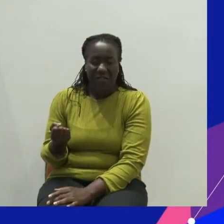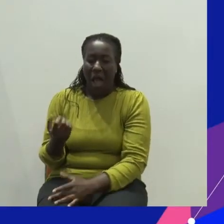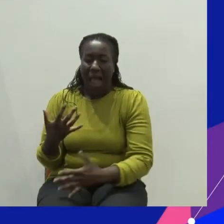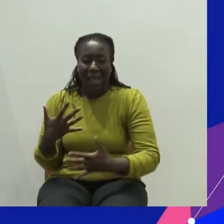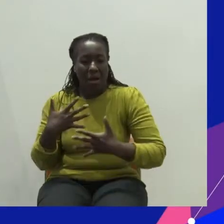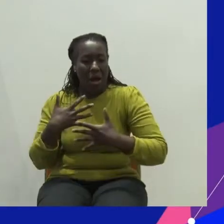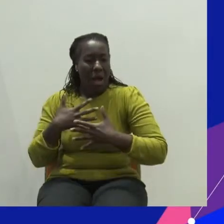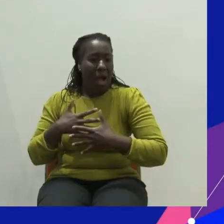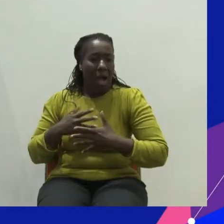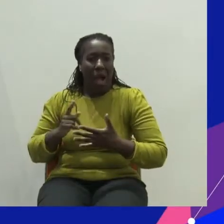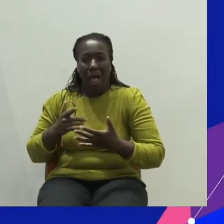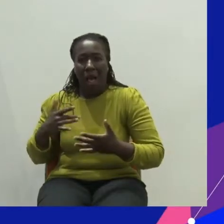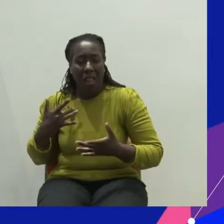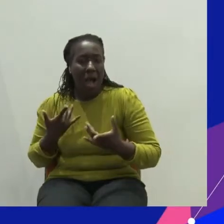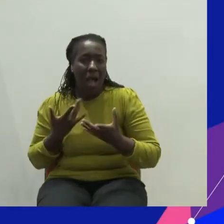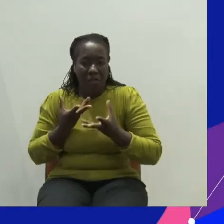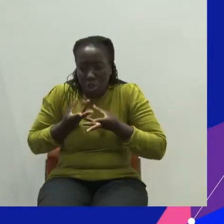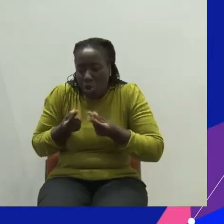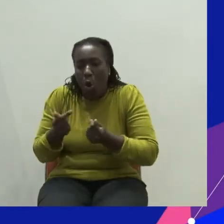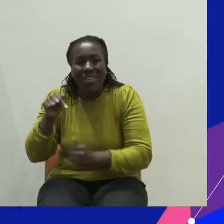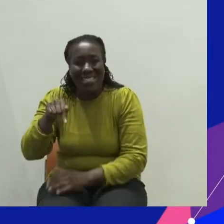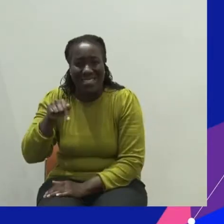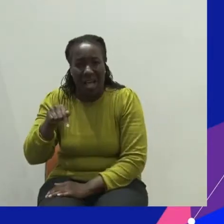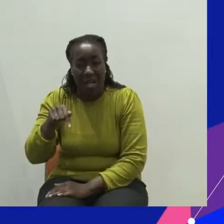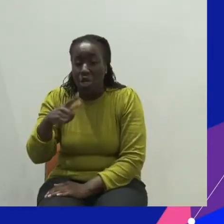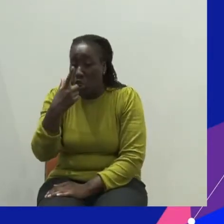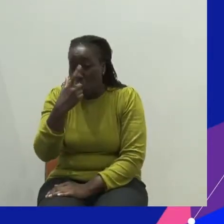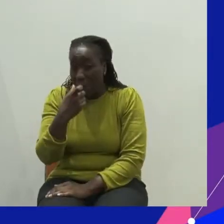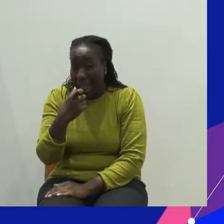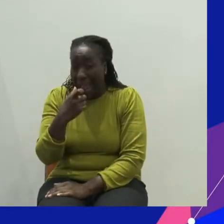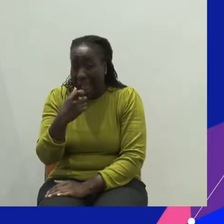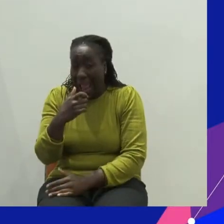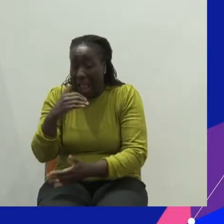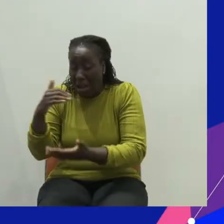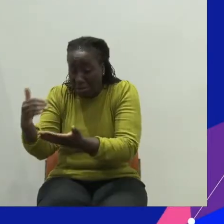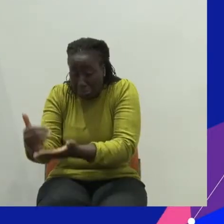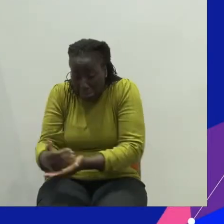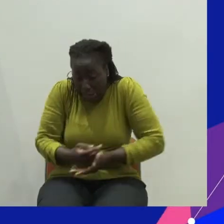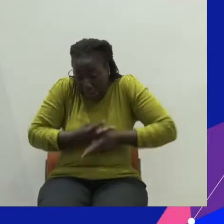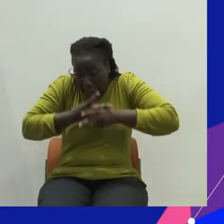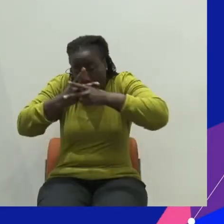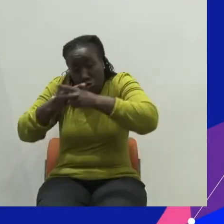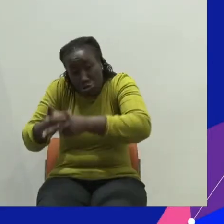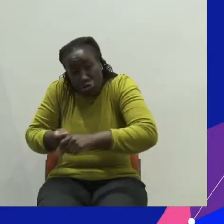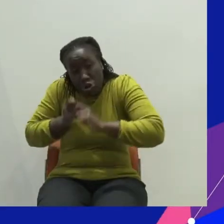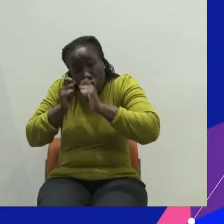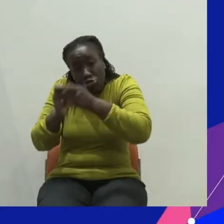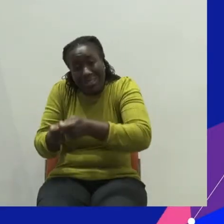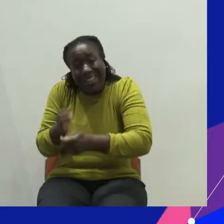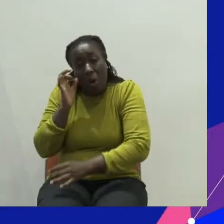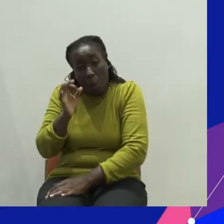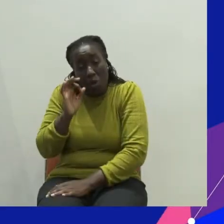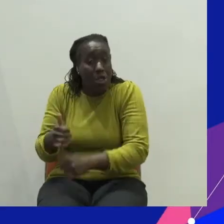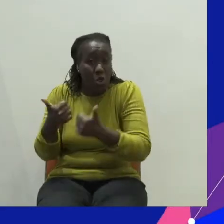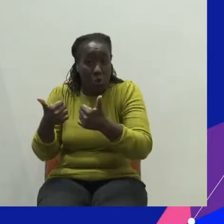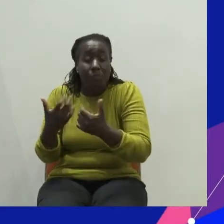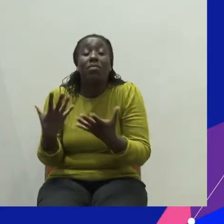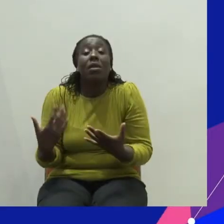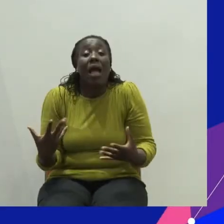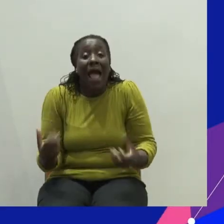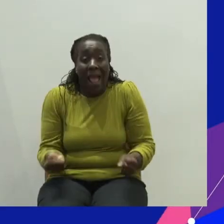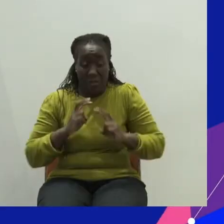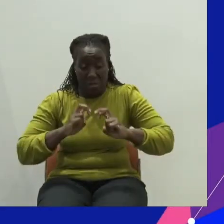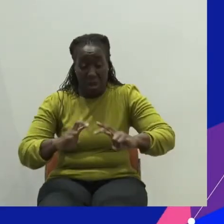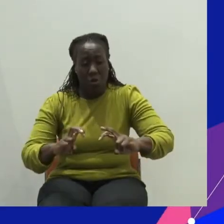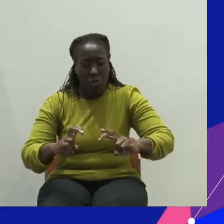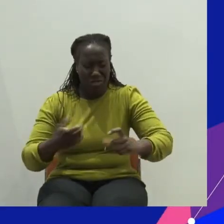in it, your ability to be able to actually rehabilitate that water is useful as well. So there are studies that are being done to